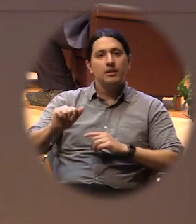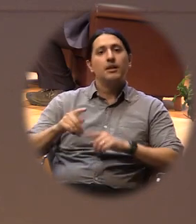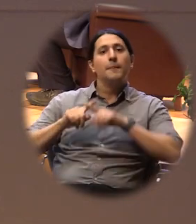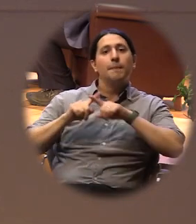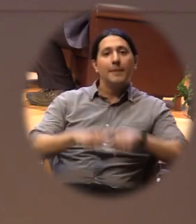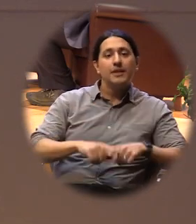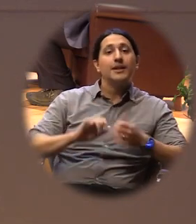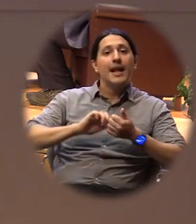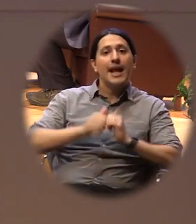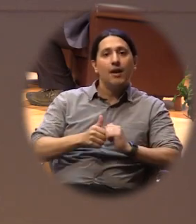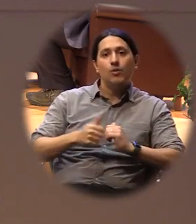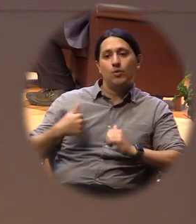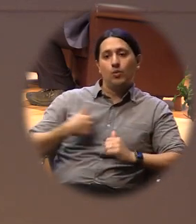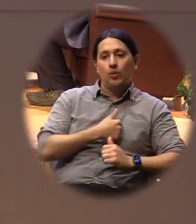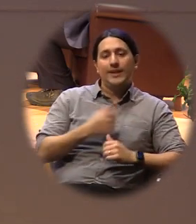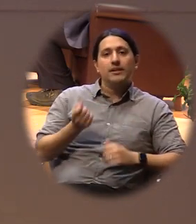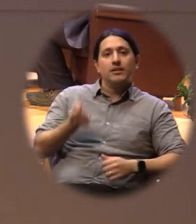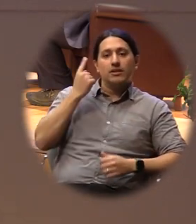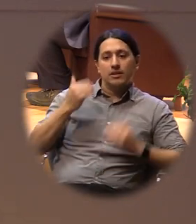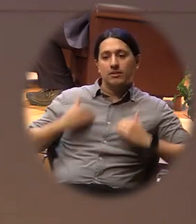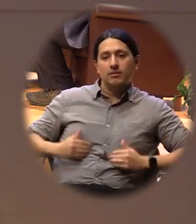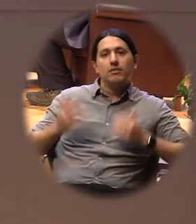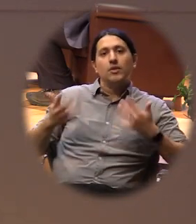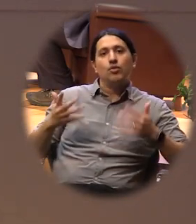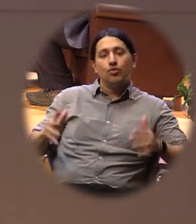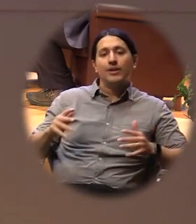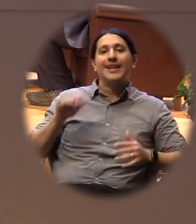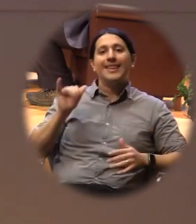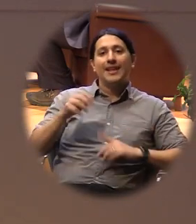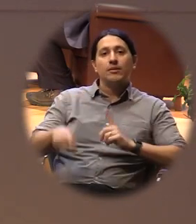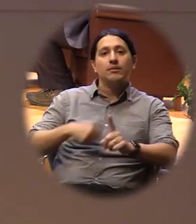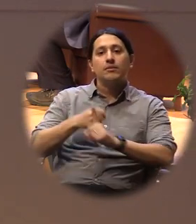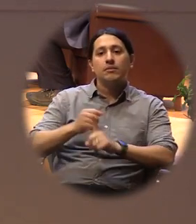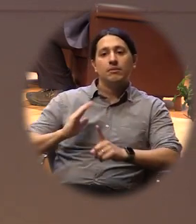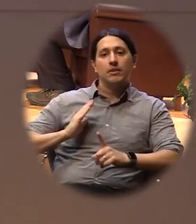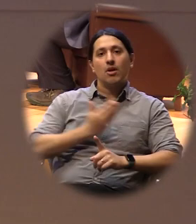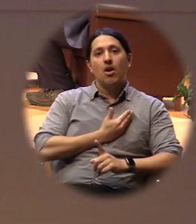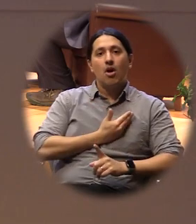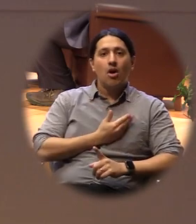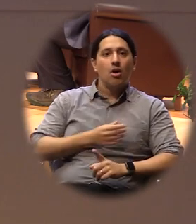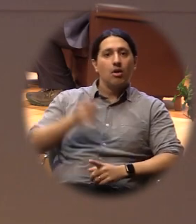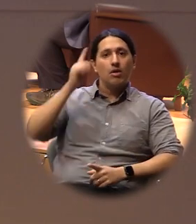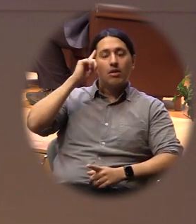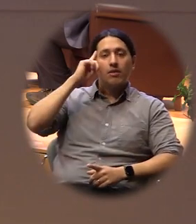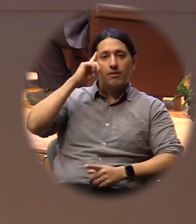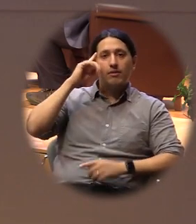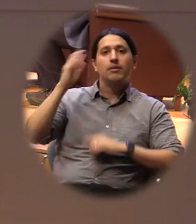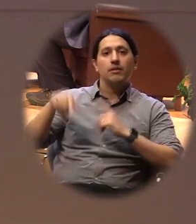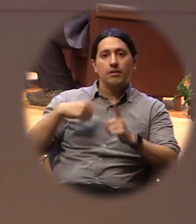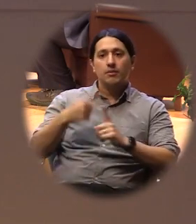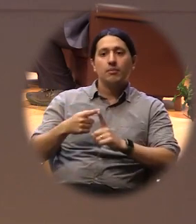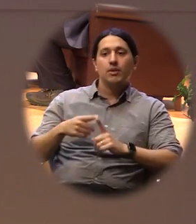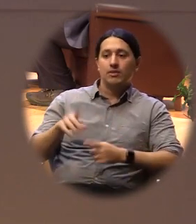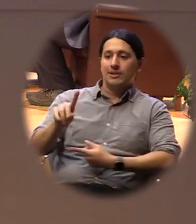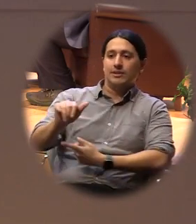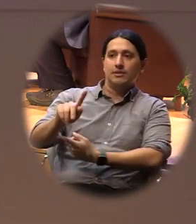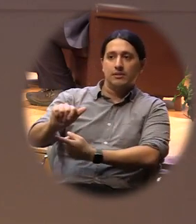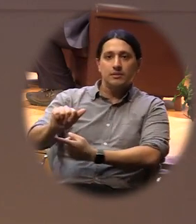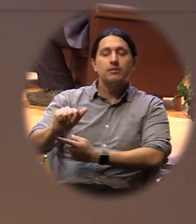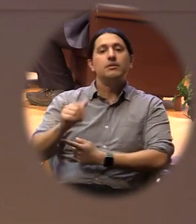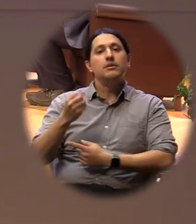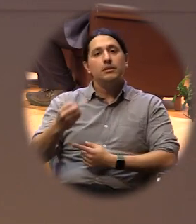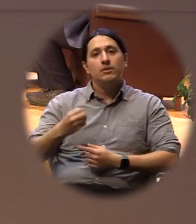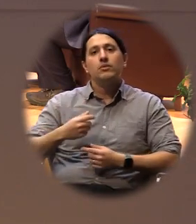we ask our questions. So that revelation was pretty important to the way I ended up becoming a